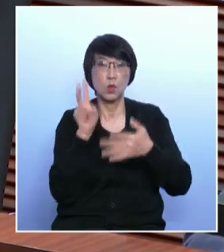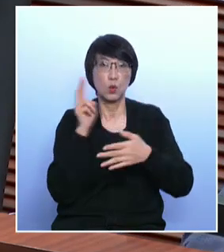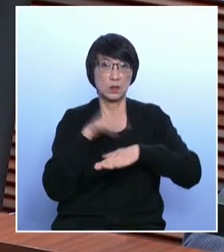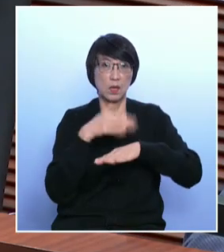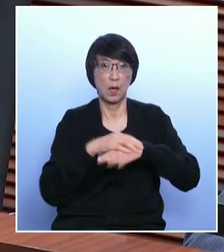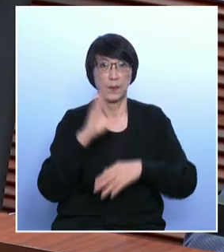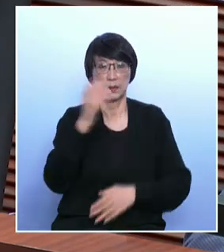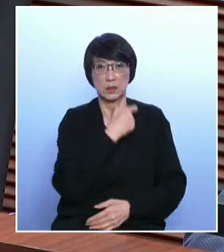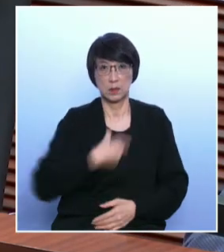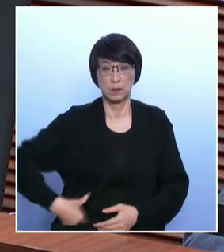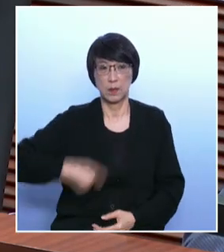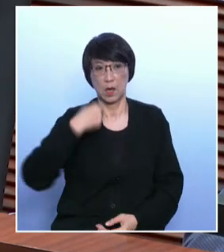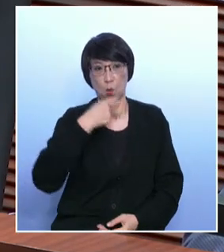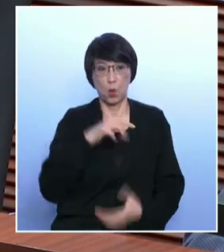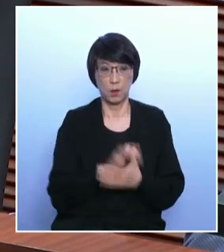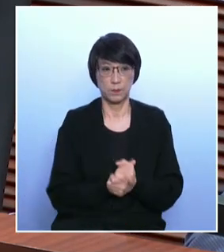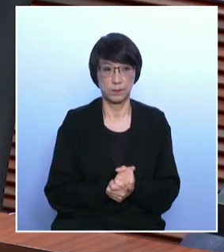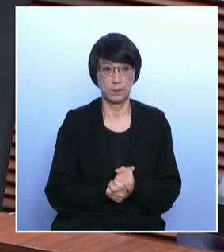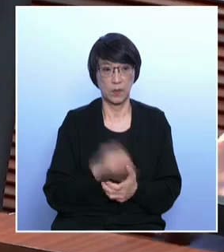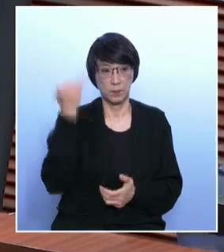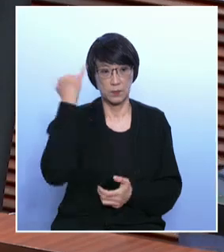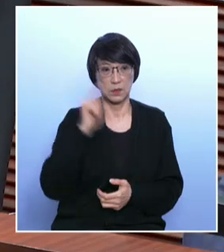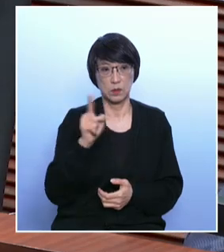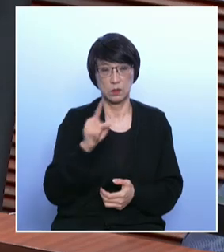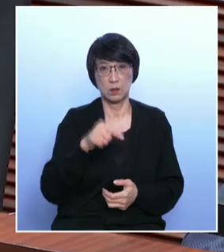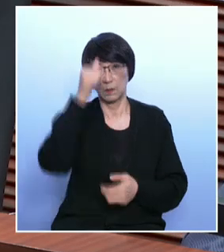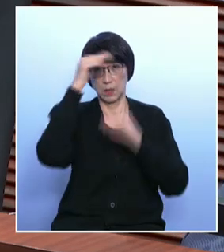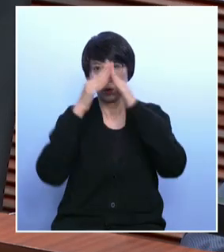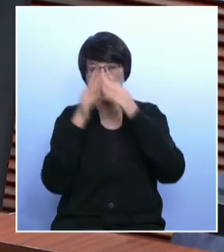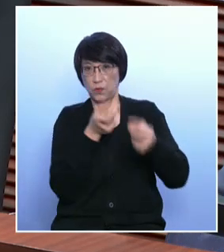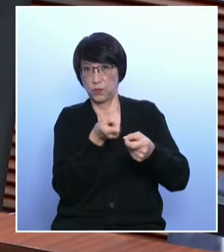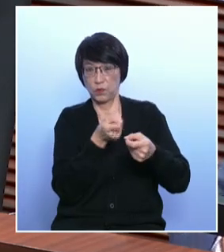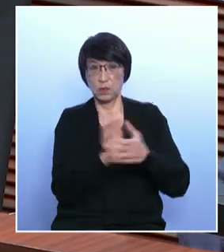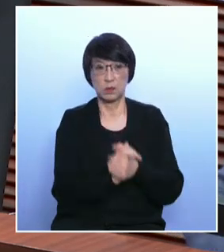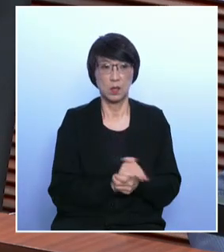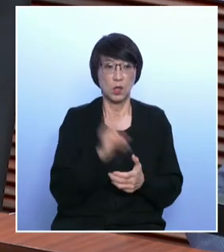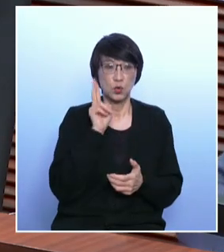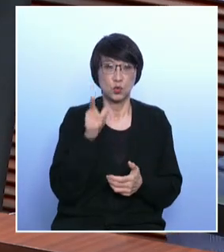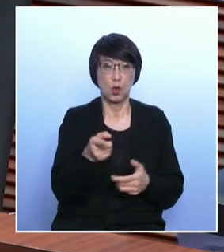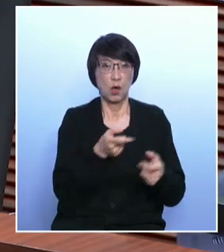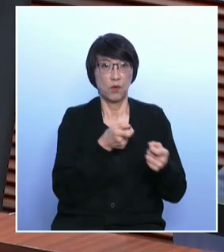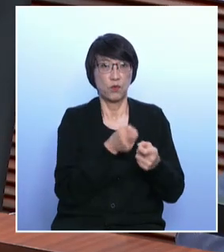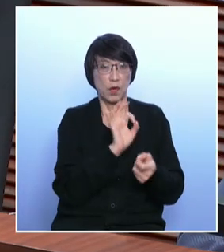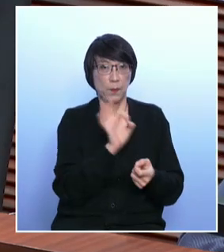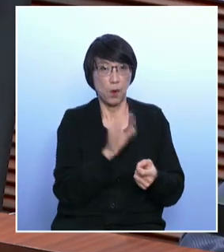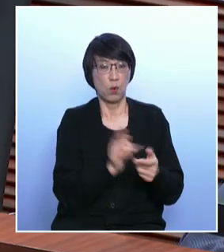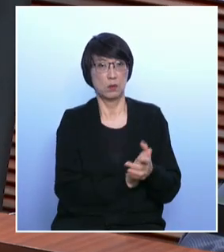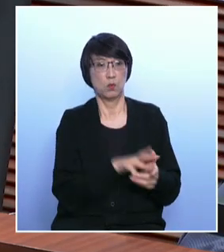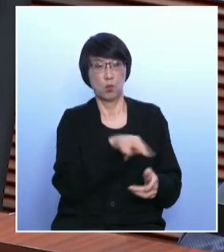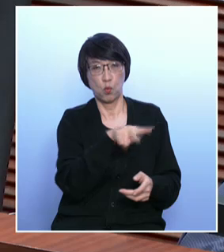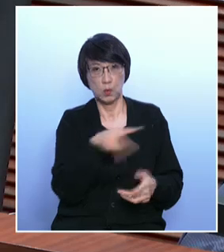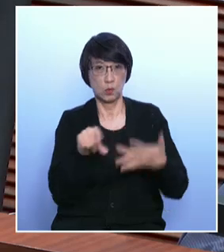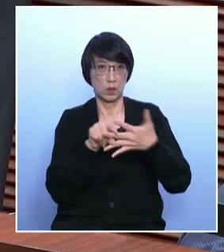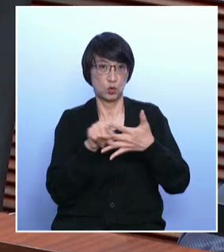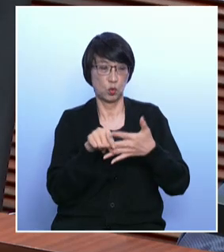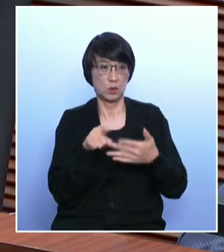Well, you could look for places just right next to the hospital for students to reside in. I'm not sure why